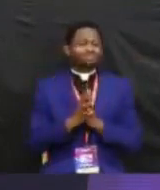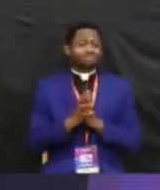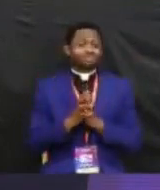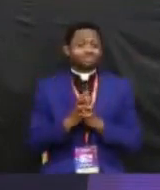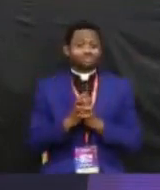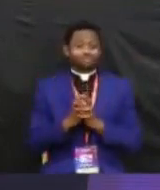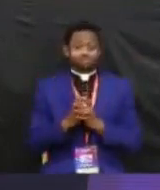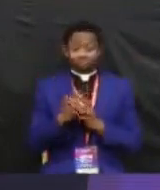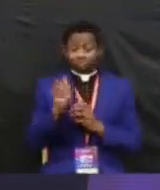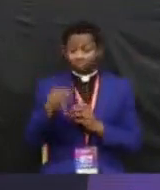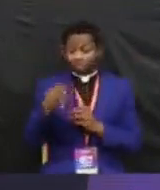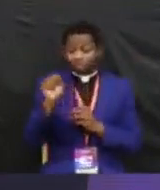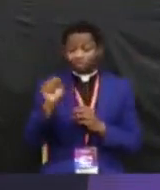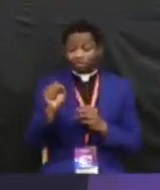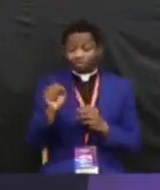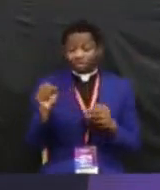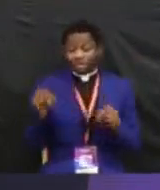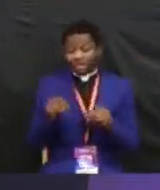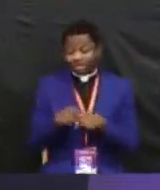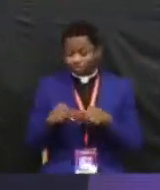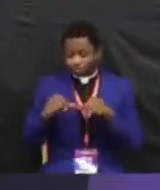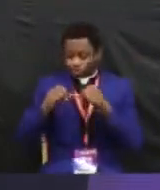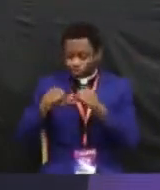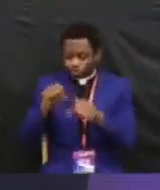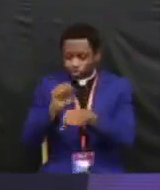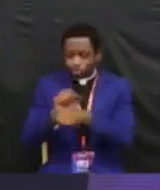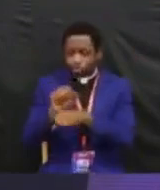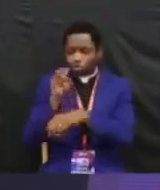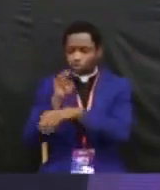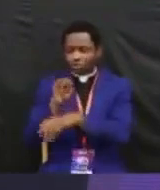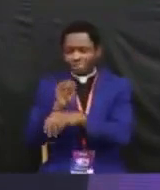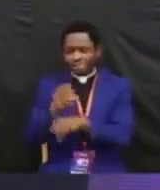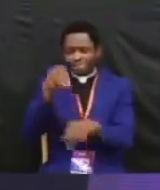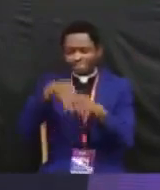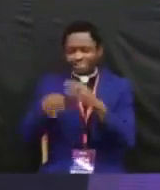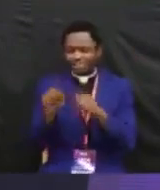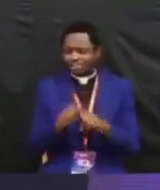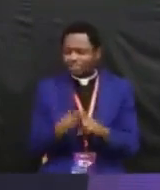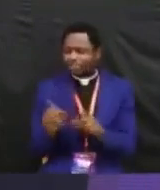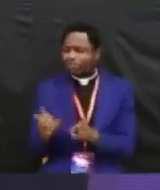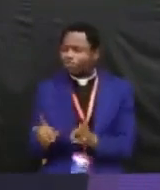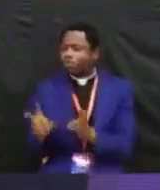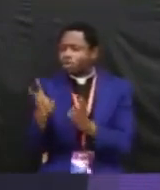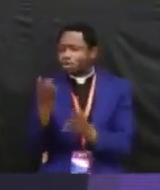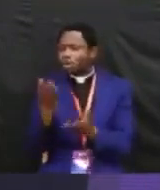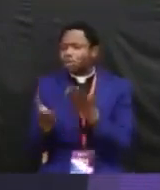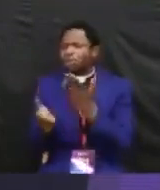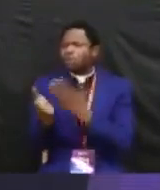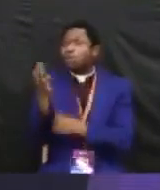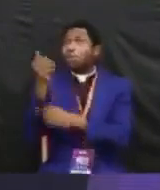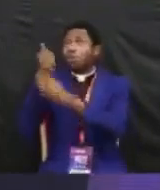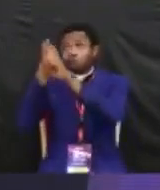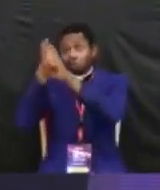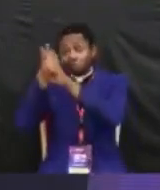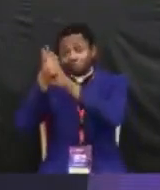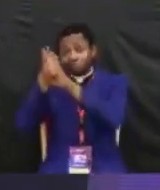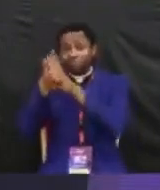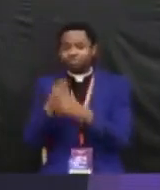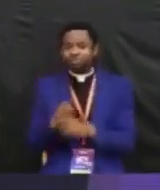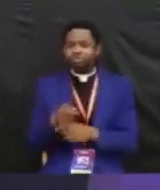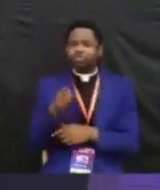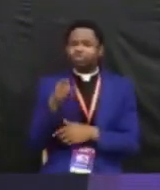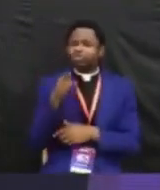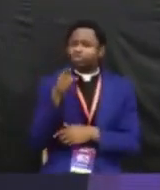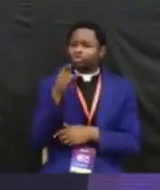Apostle, as you carry on this noble ministry in a different capacity, may the Lord who you have